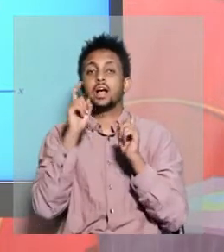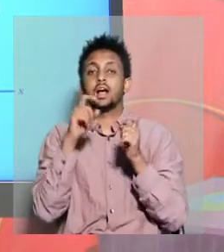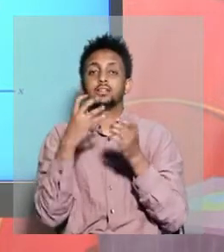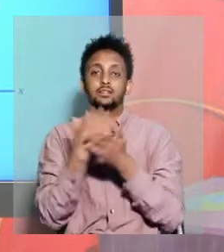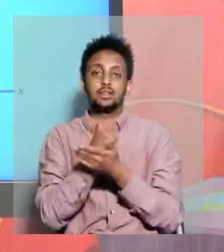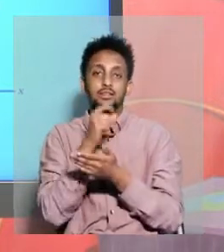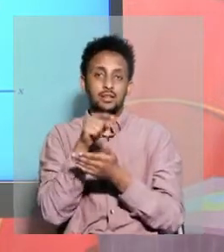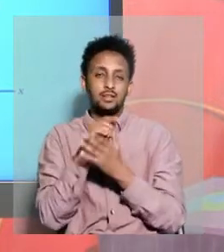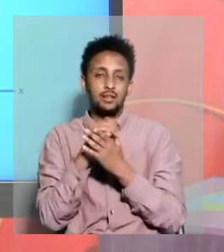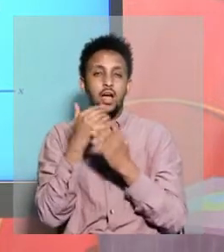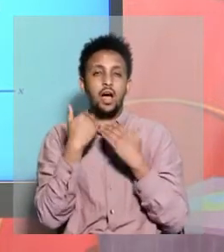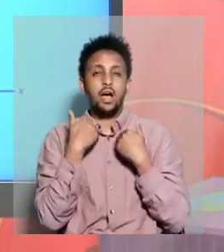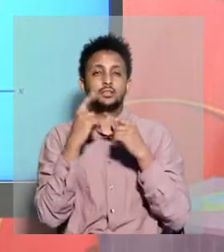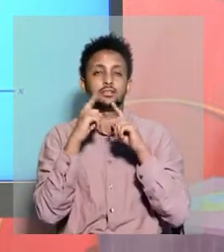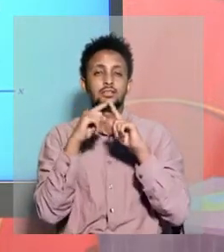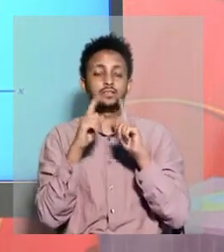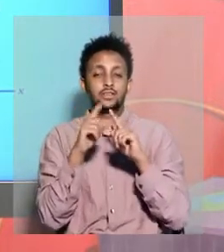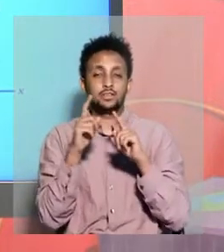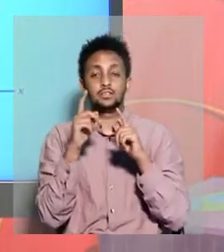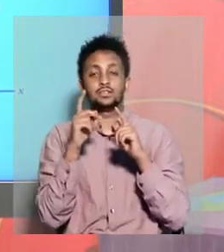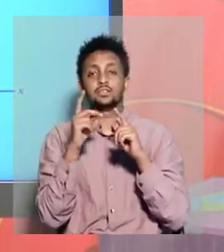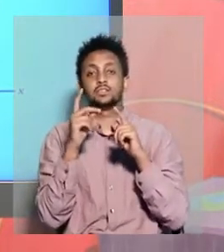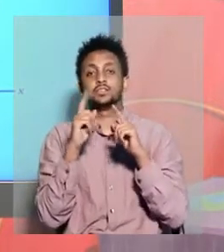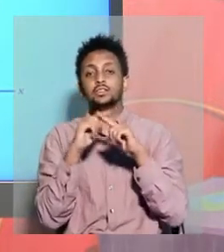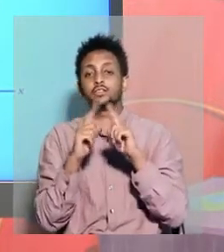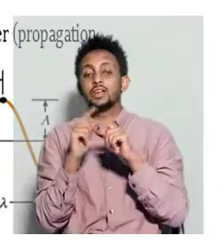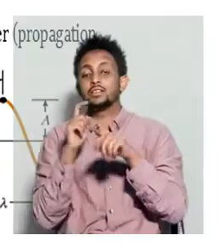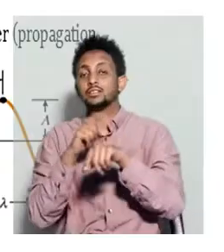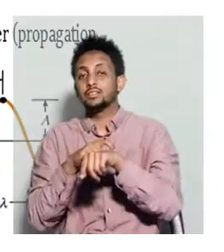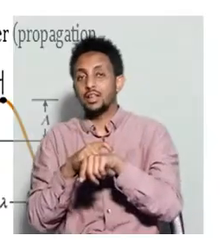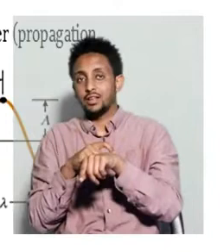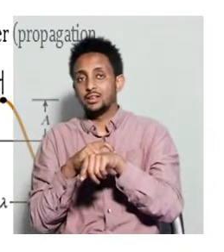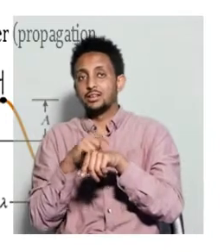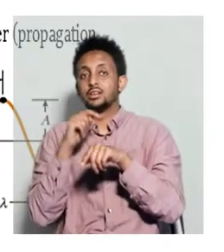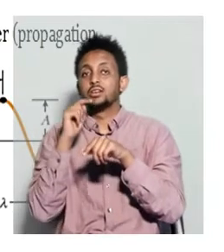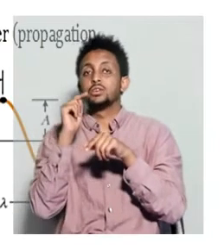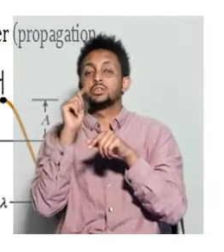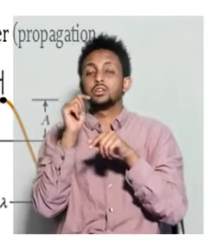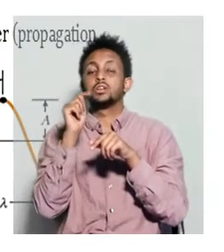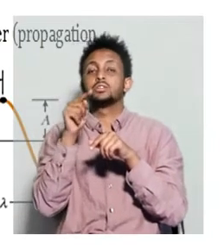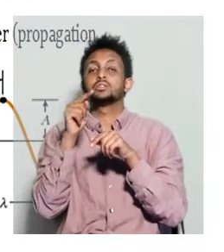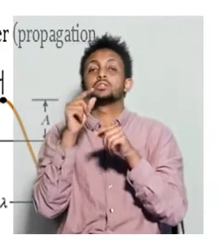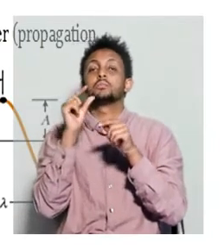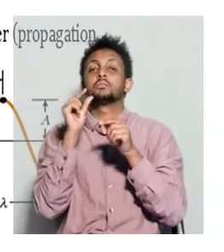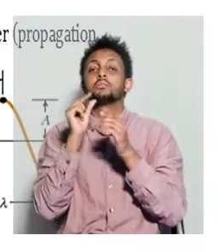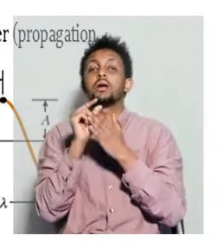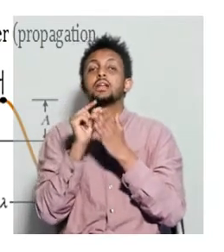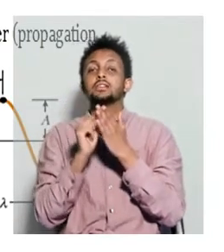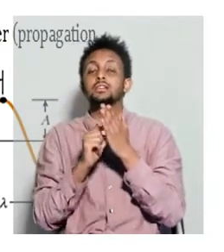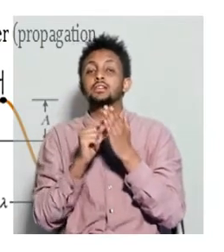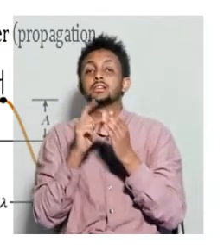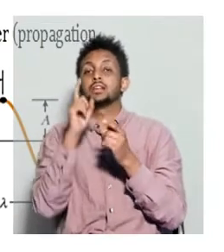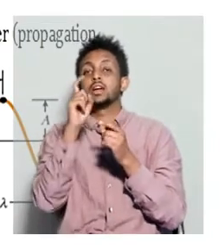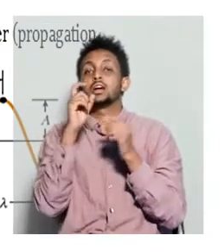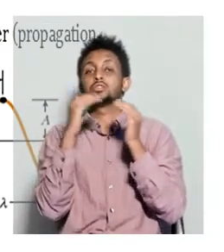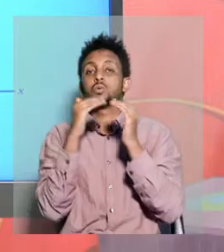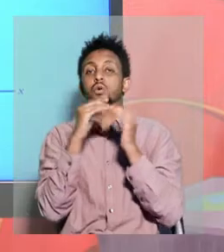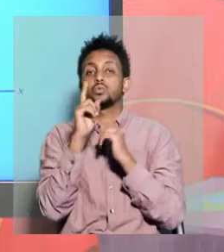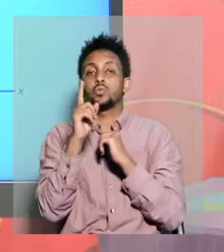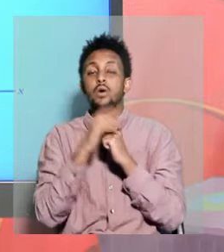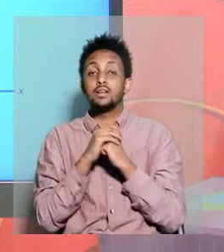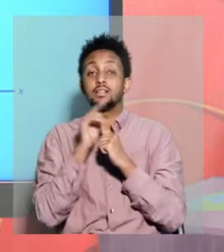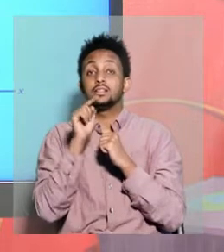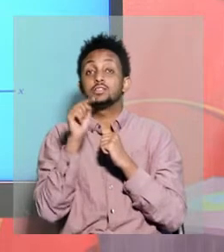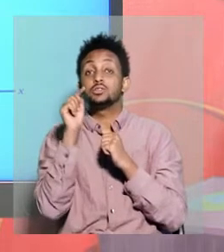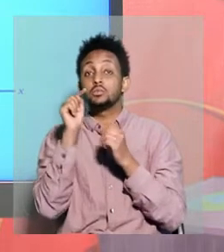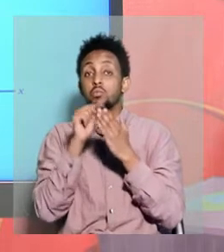that, has different vertical location at different time t. Suppose here you have a particle which is x equals to 1. At